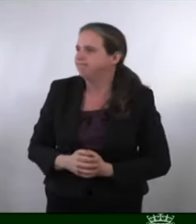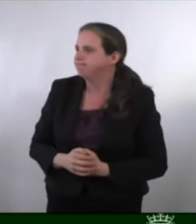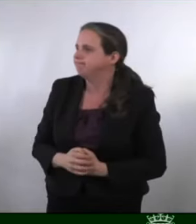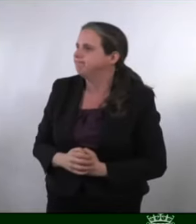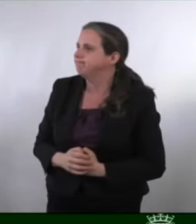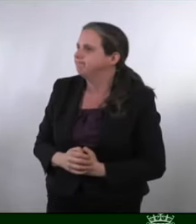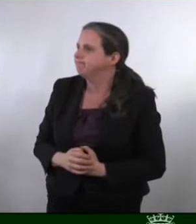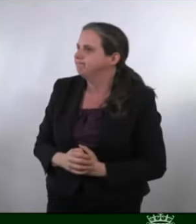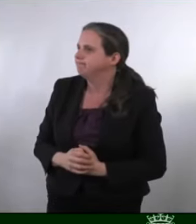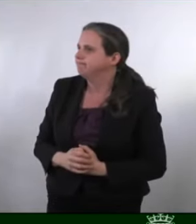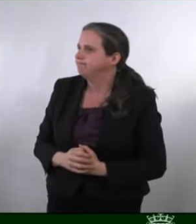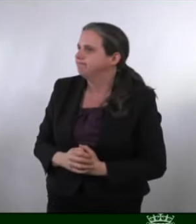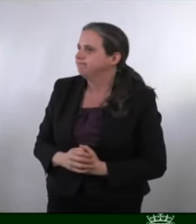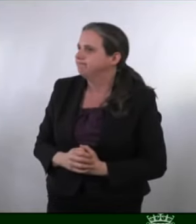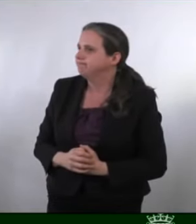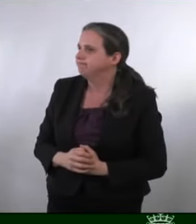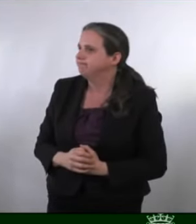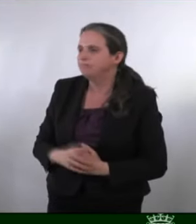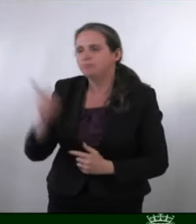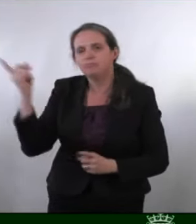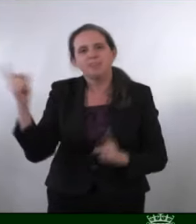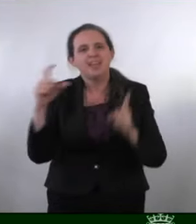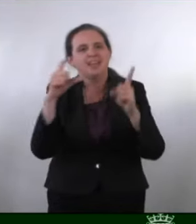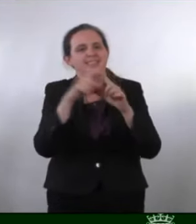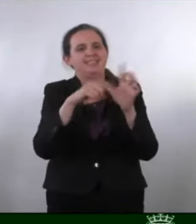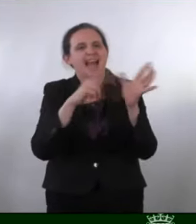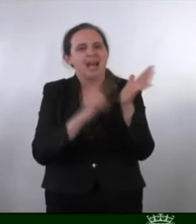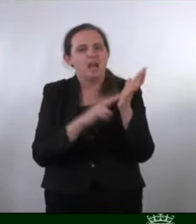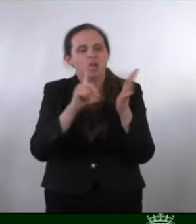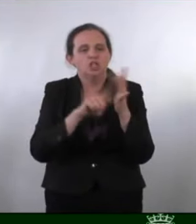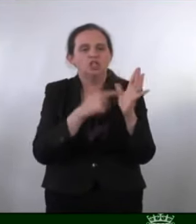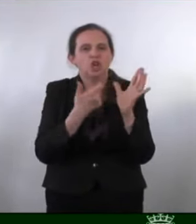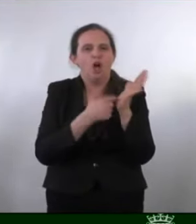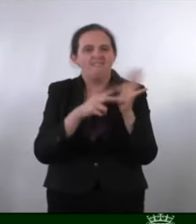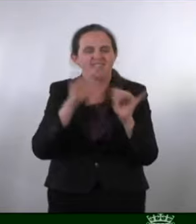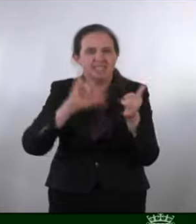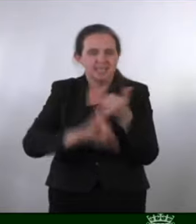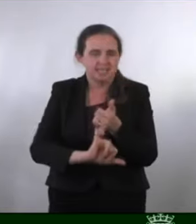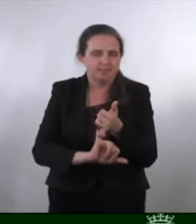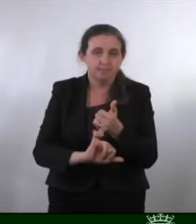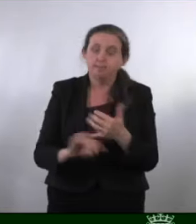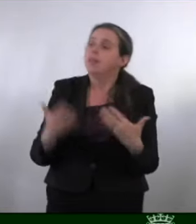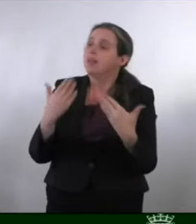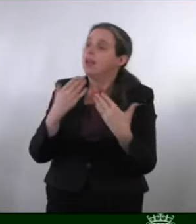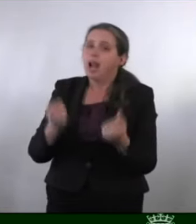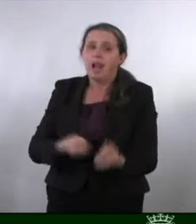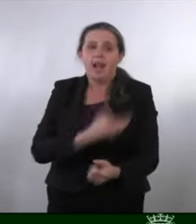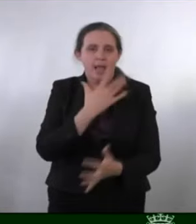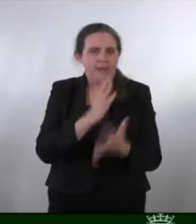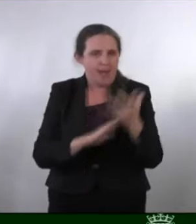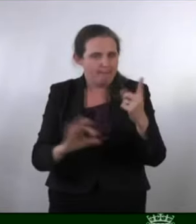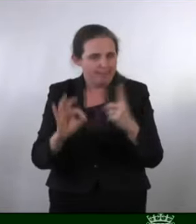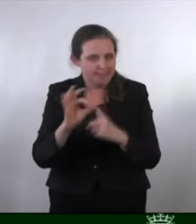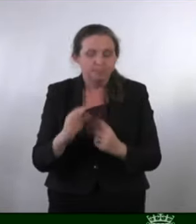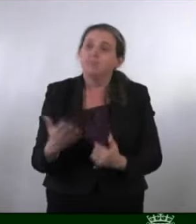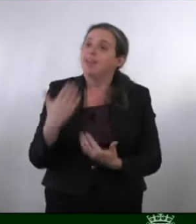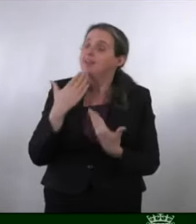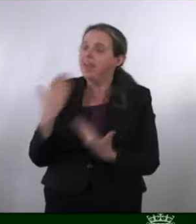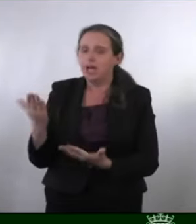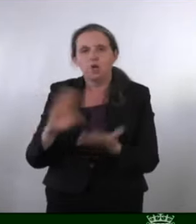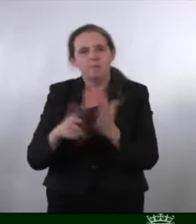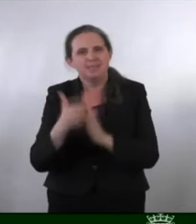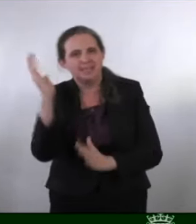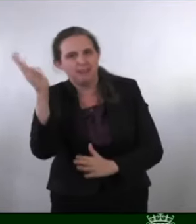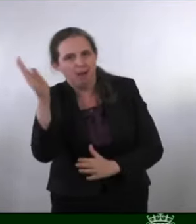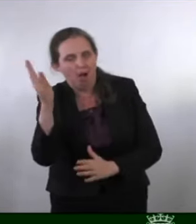Jarvis. Thank you very much, Mr. Speaker. The government has committed to level up the country and, in particular, the north